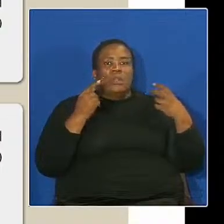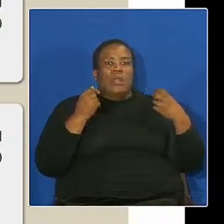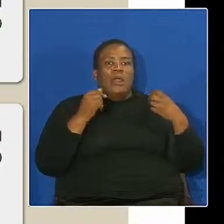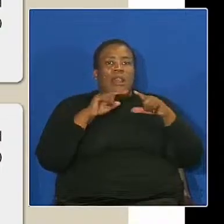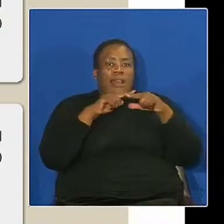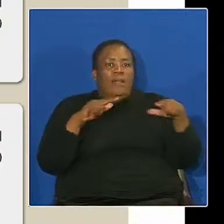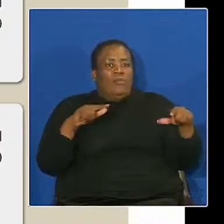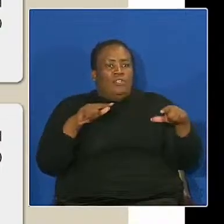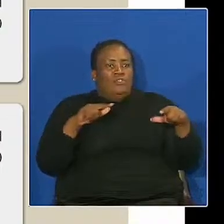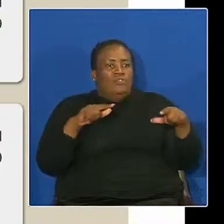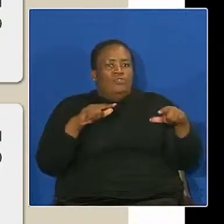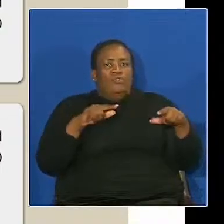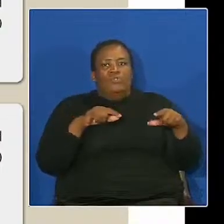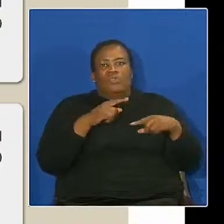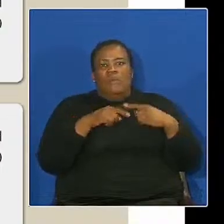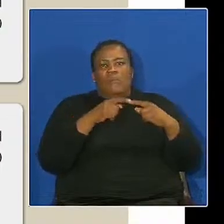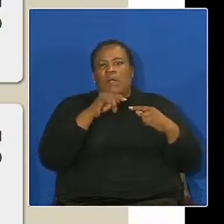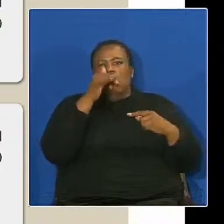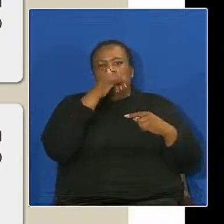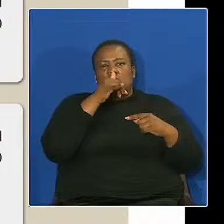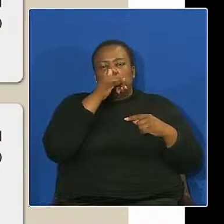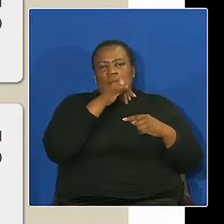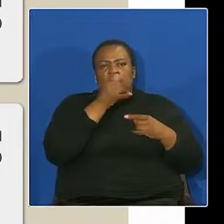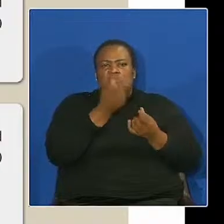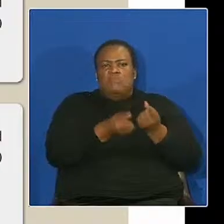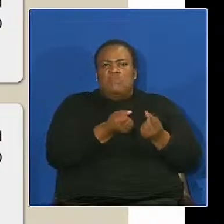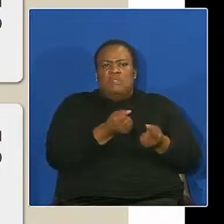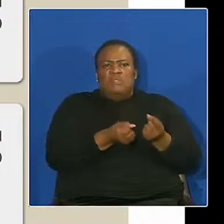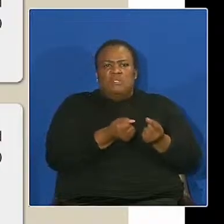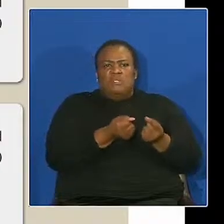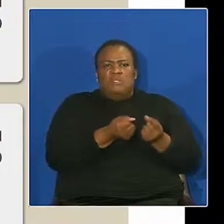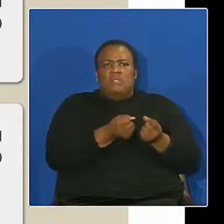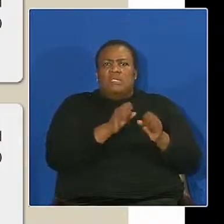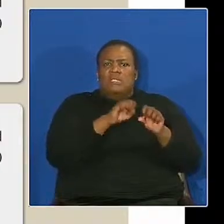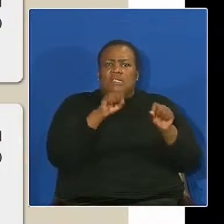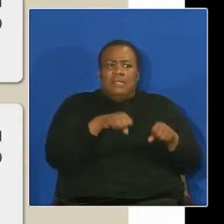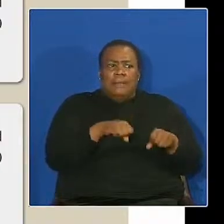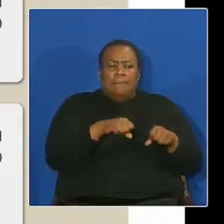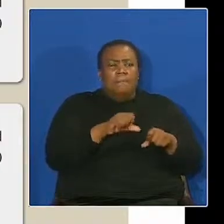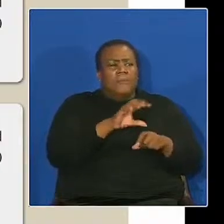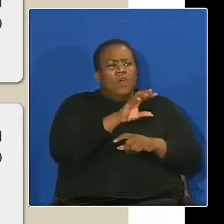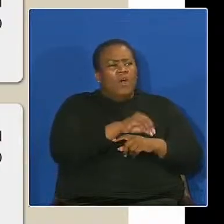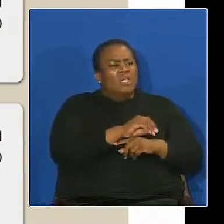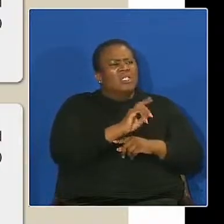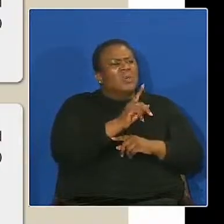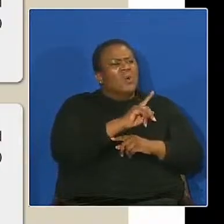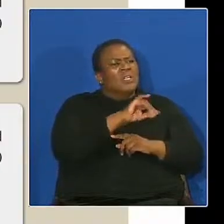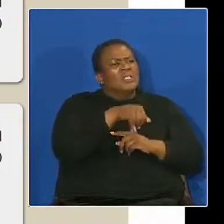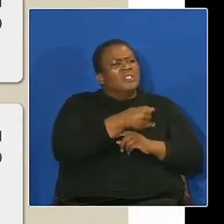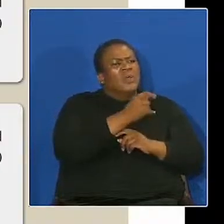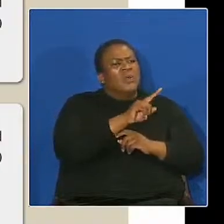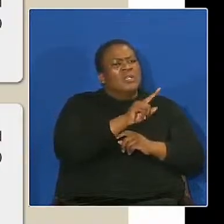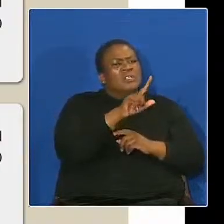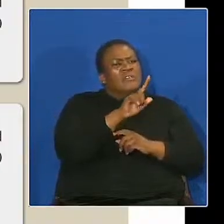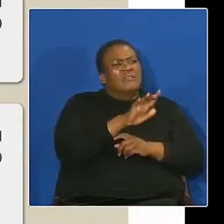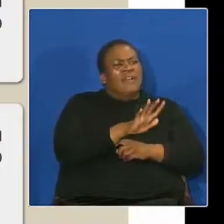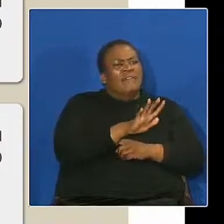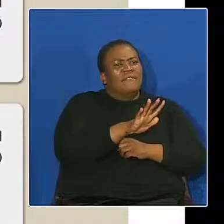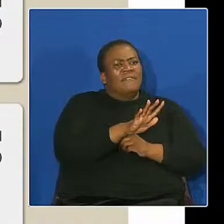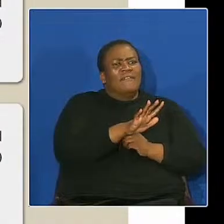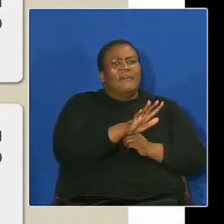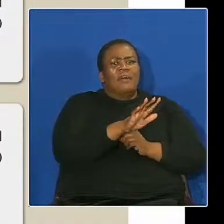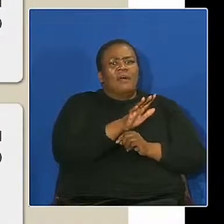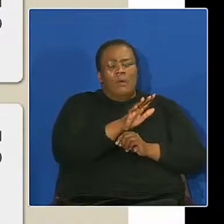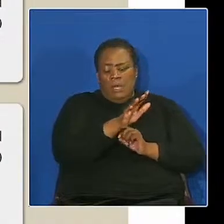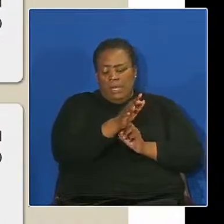terminology around criminal justice system. What is J175? There was a time when he was asking us, what is it that you are sending